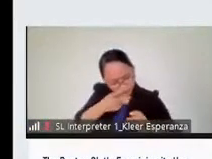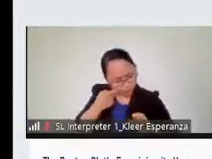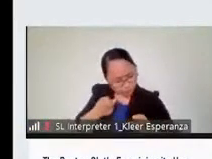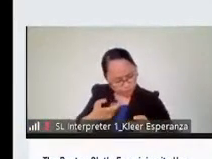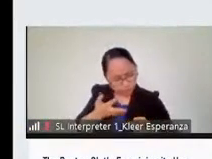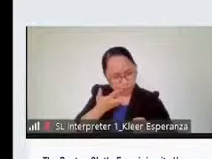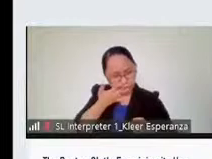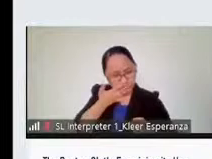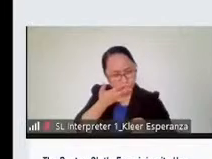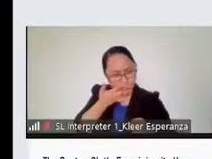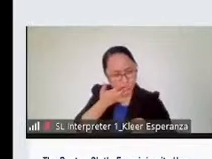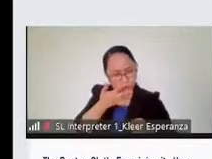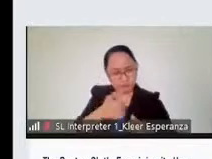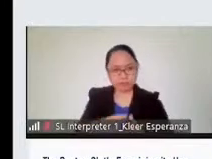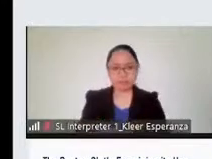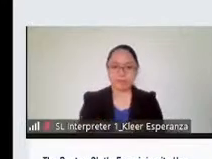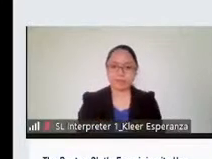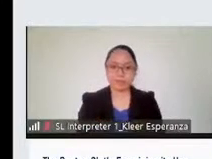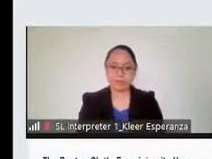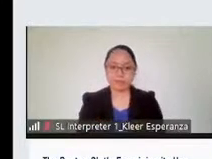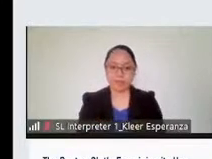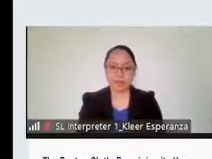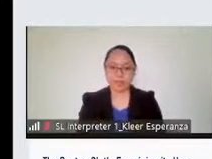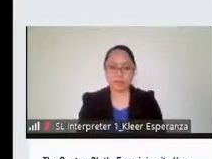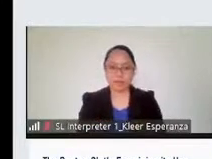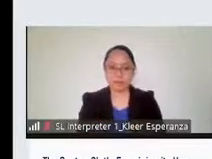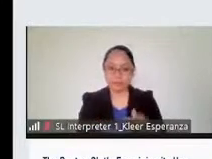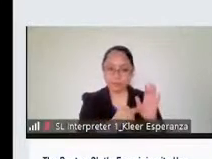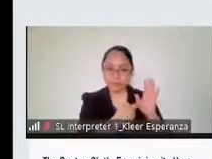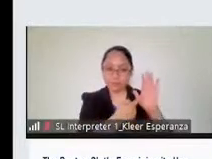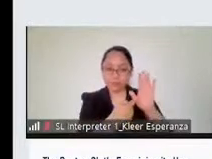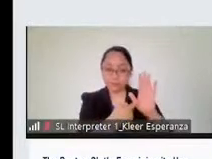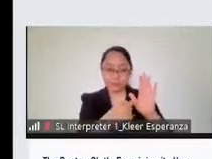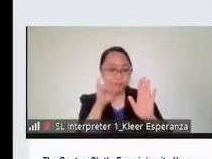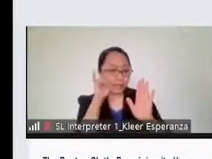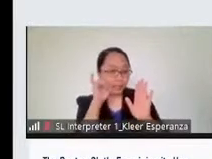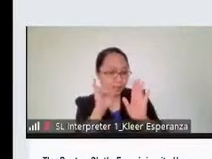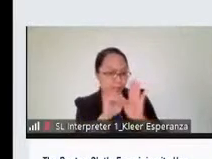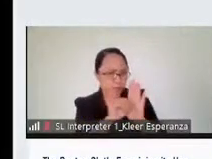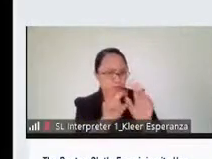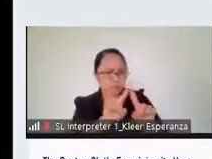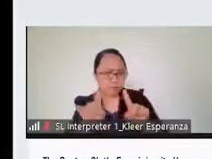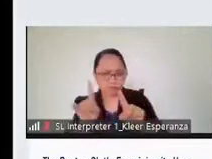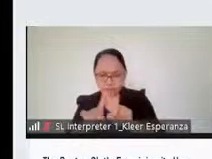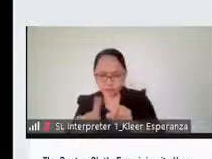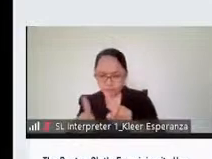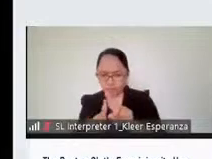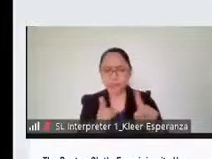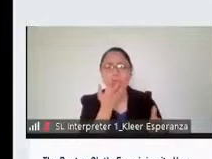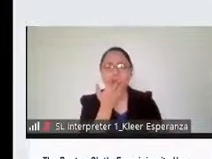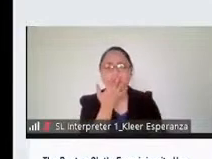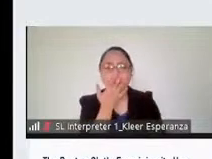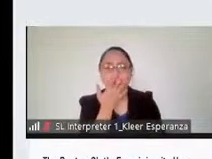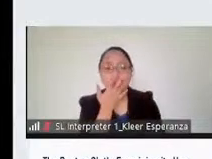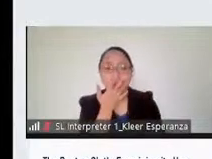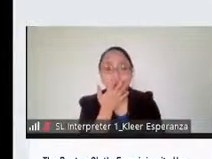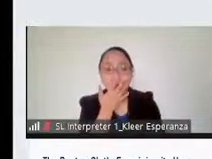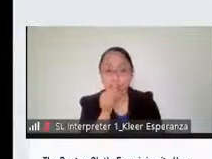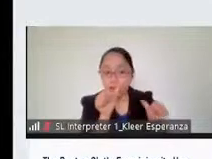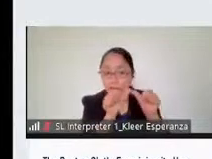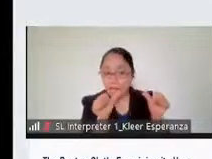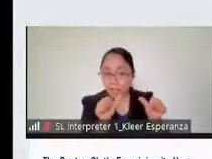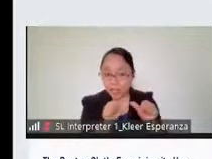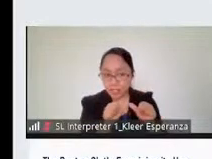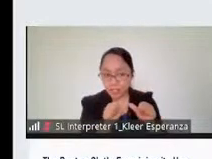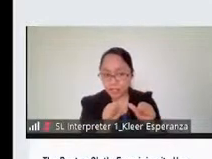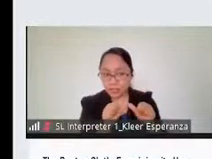The image of fragment B on the left shows the areas where the microscopic images of the different colors were taken, and the table on the right are the captured